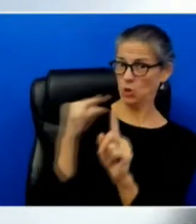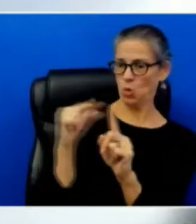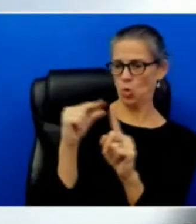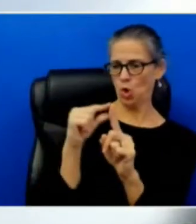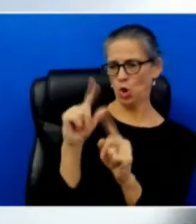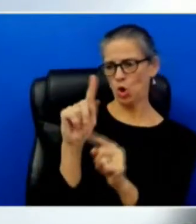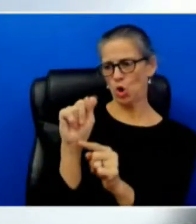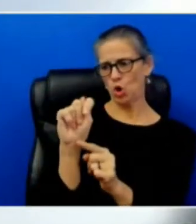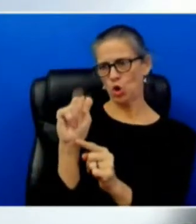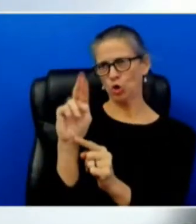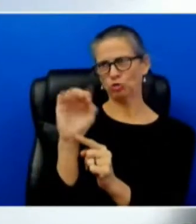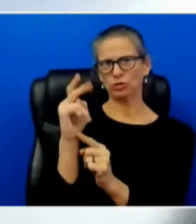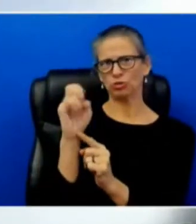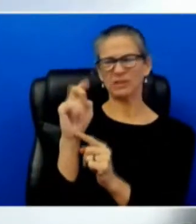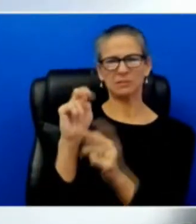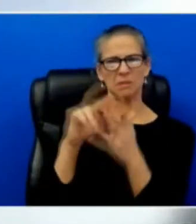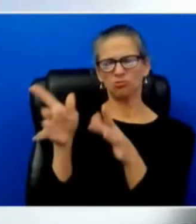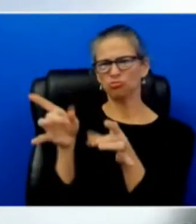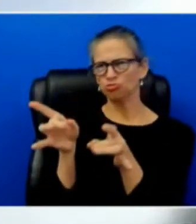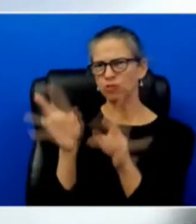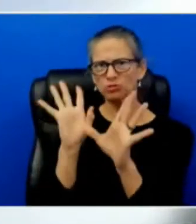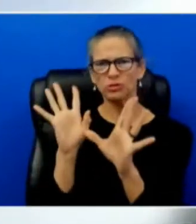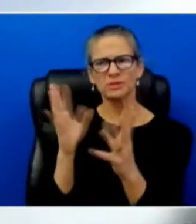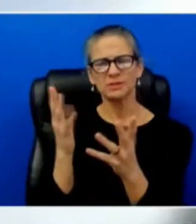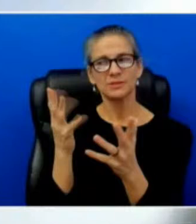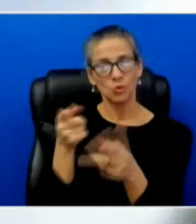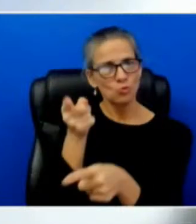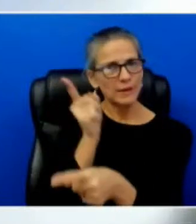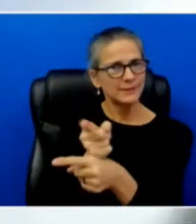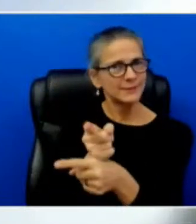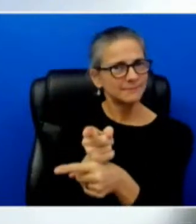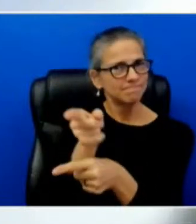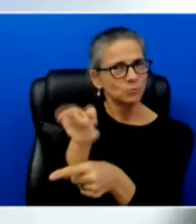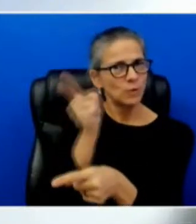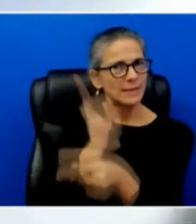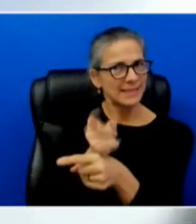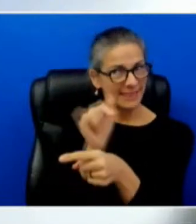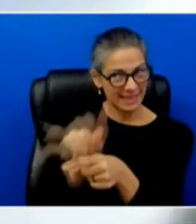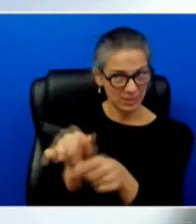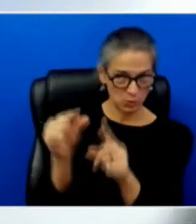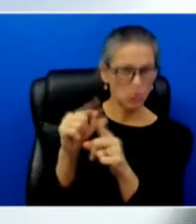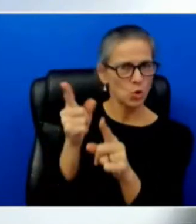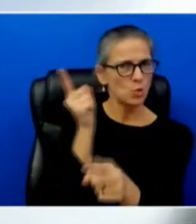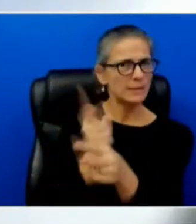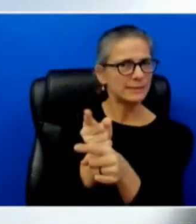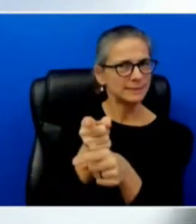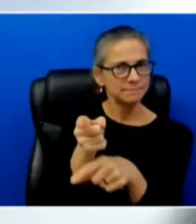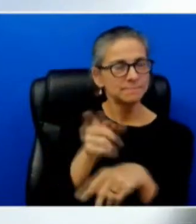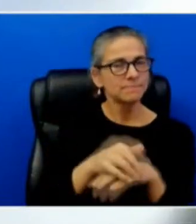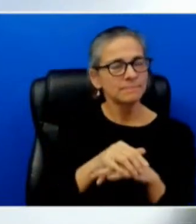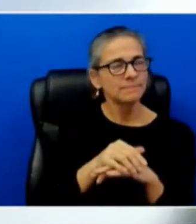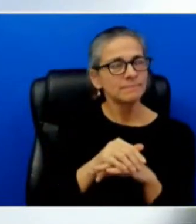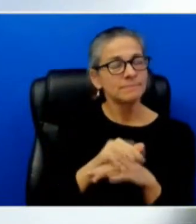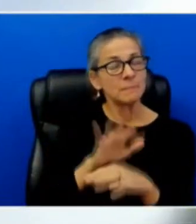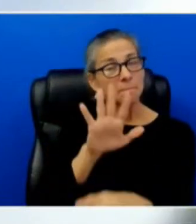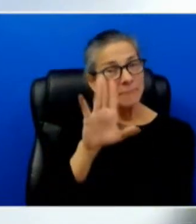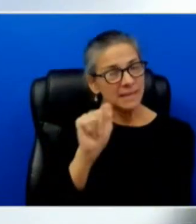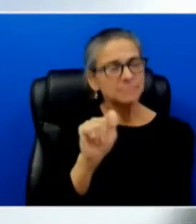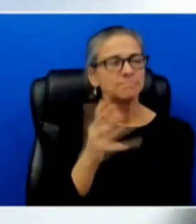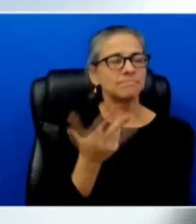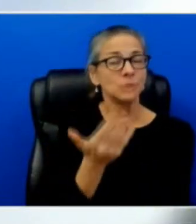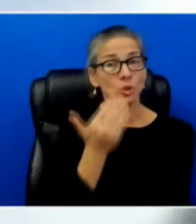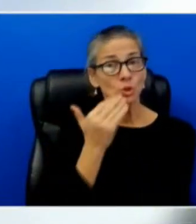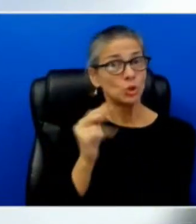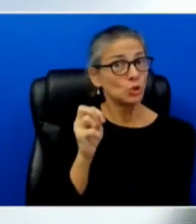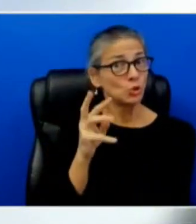and perilous, you are using the right language. Now, the good news is that we got a lot